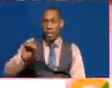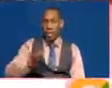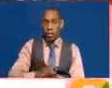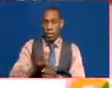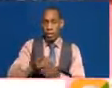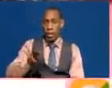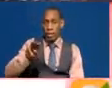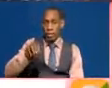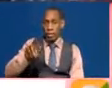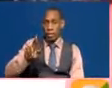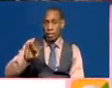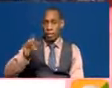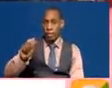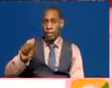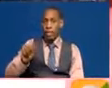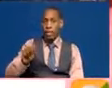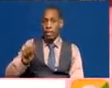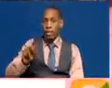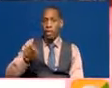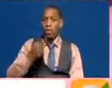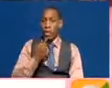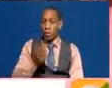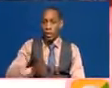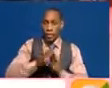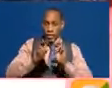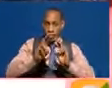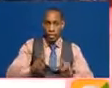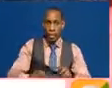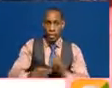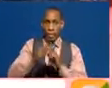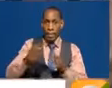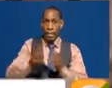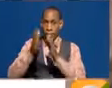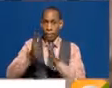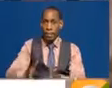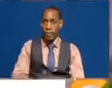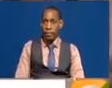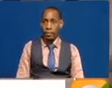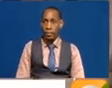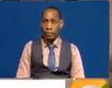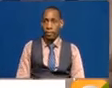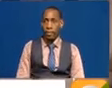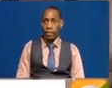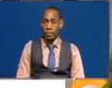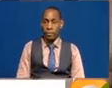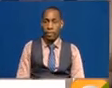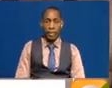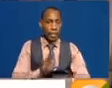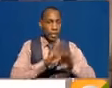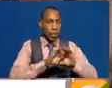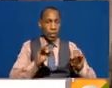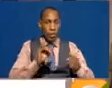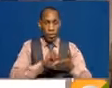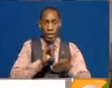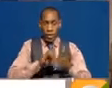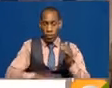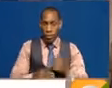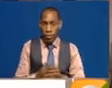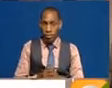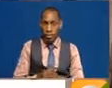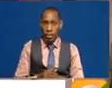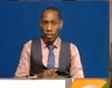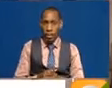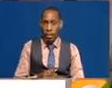Marjan, demanding quick investigations into the murder of the officer. It defies logic that with the sophistry